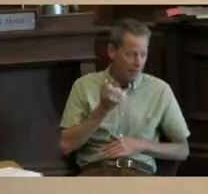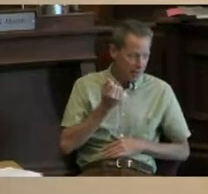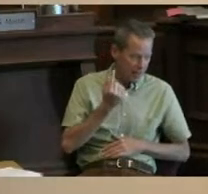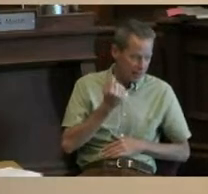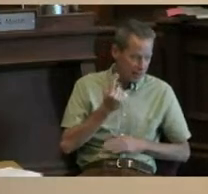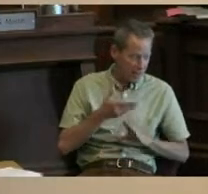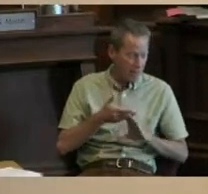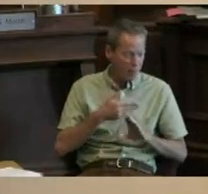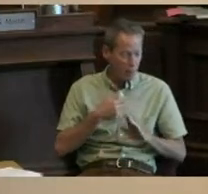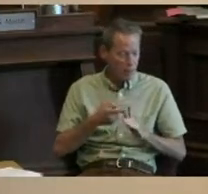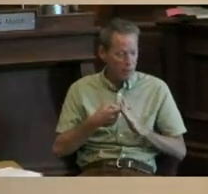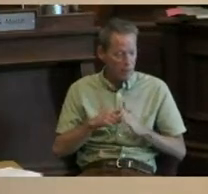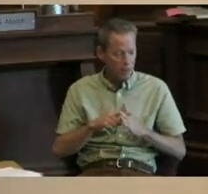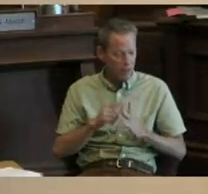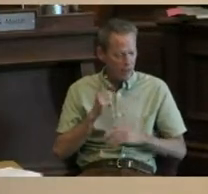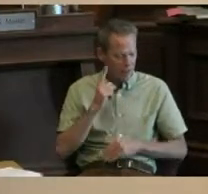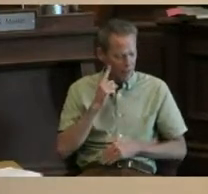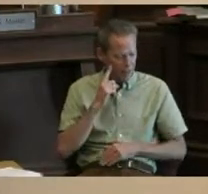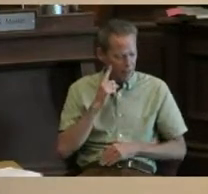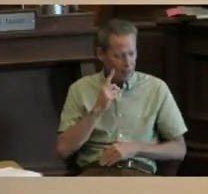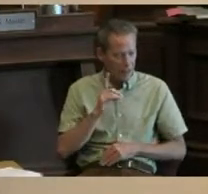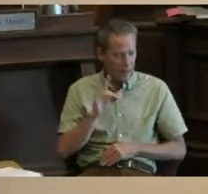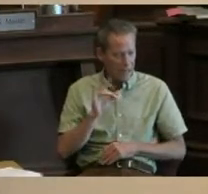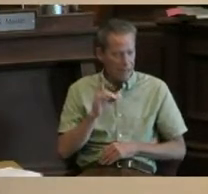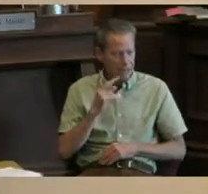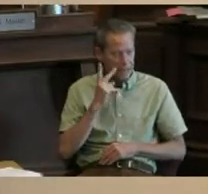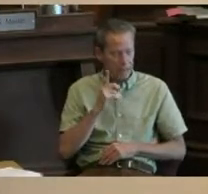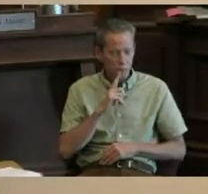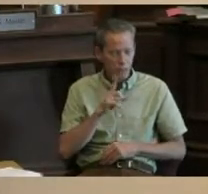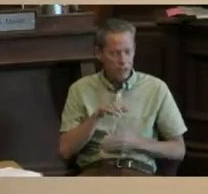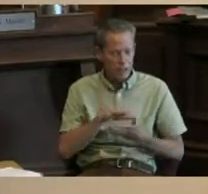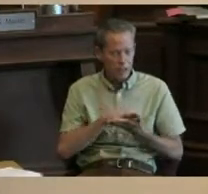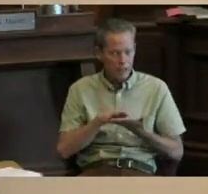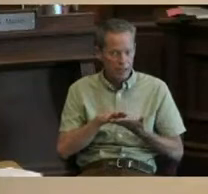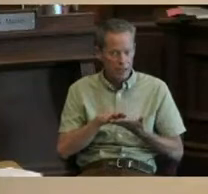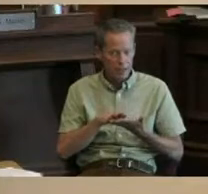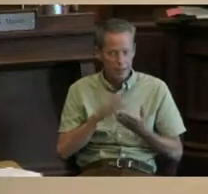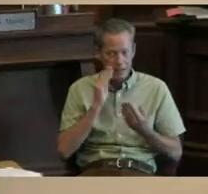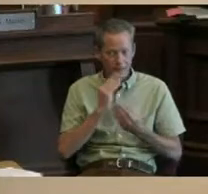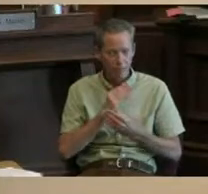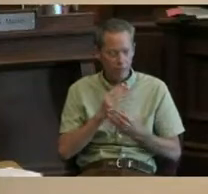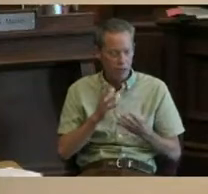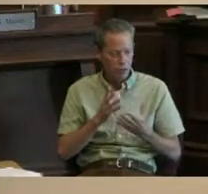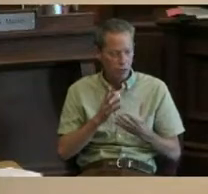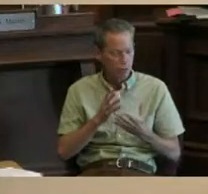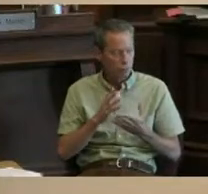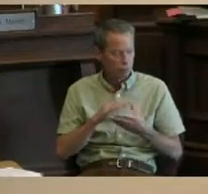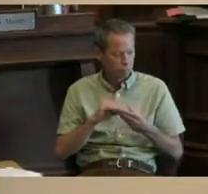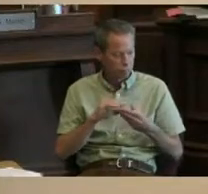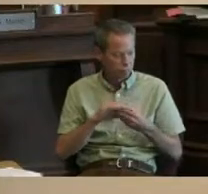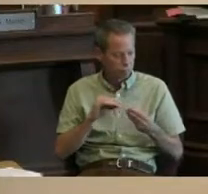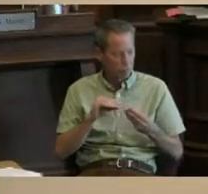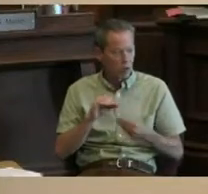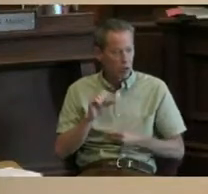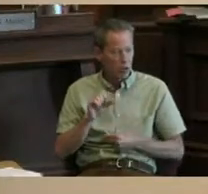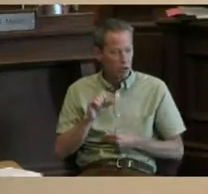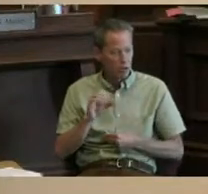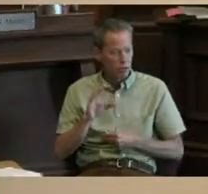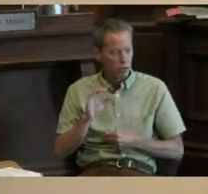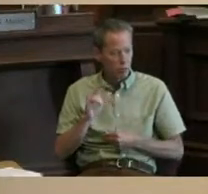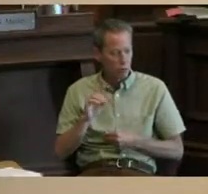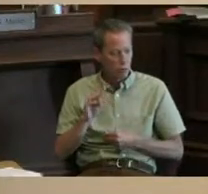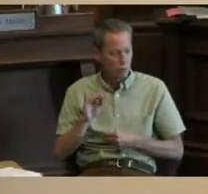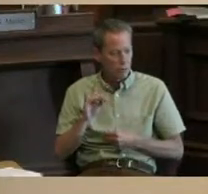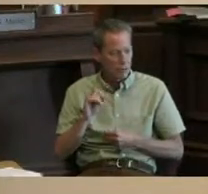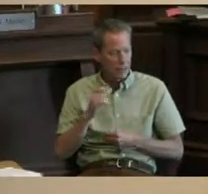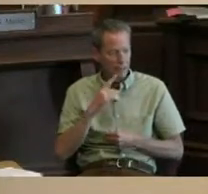get started, that I did see a really nice informational piece on social media that said